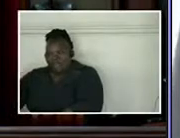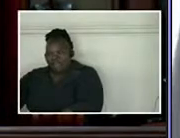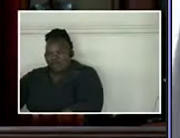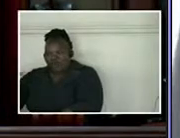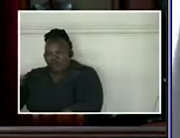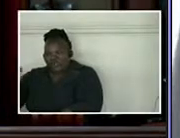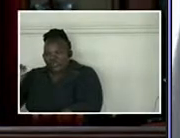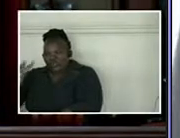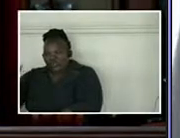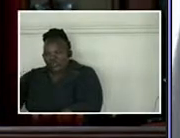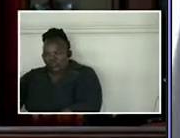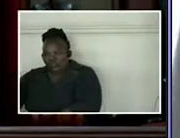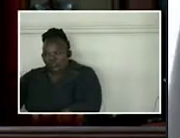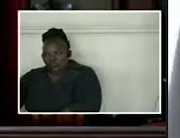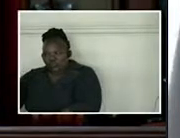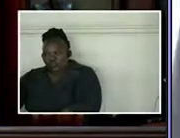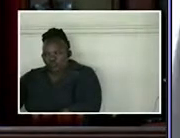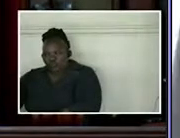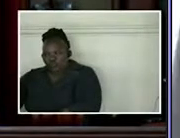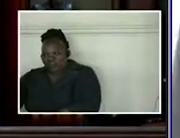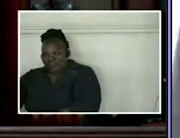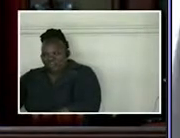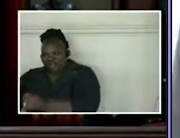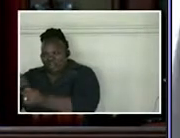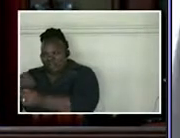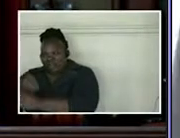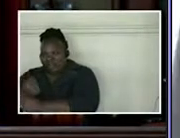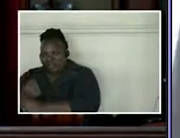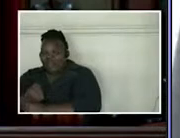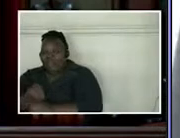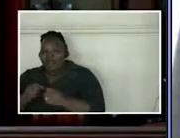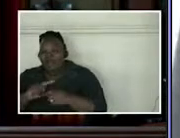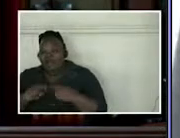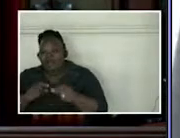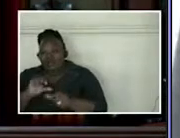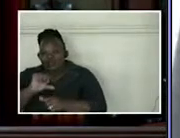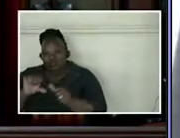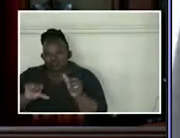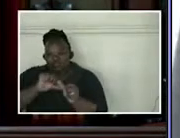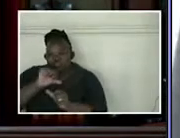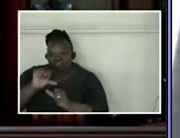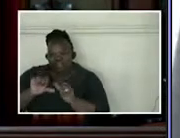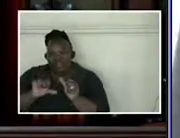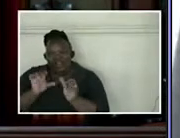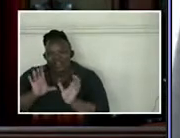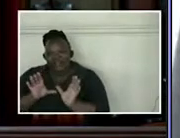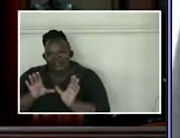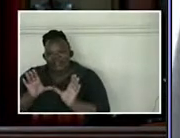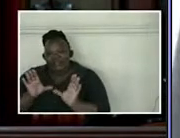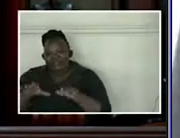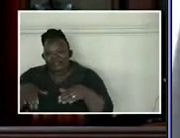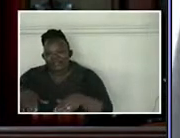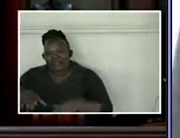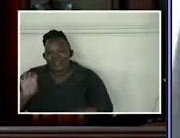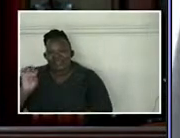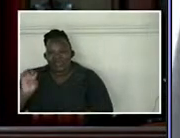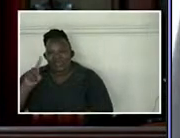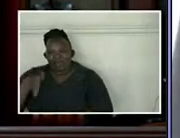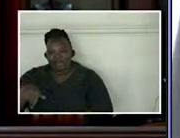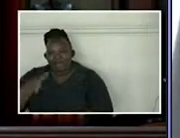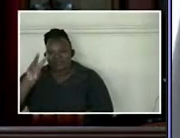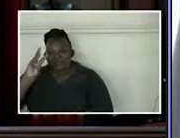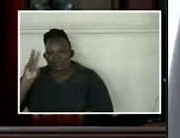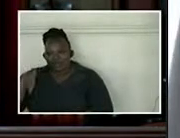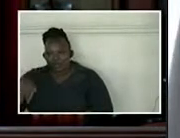2022-2023 financial year in relation to the social sector epwp incentive grant for